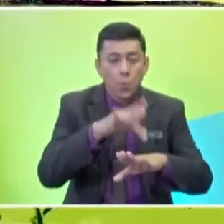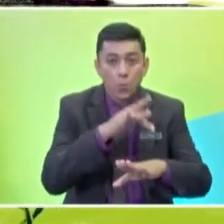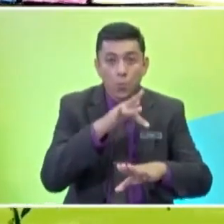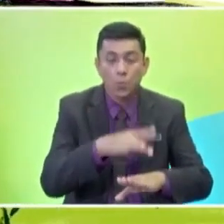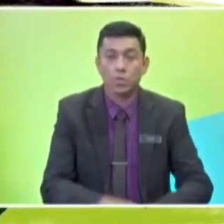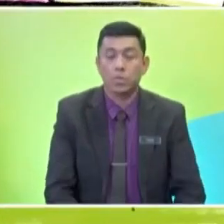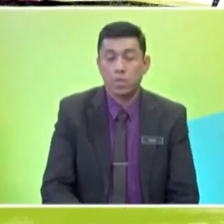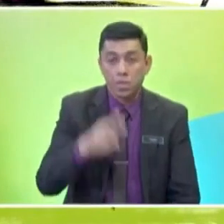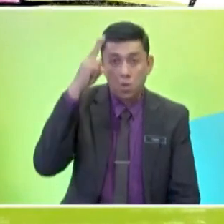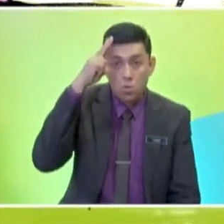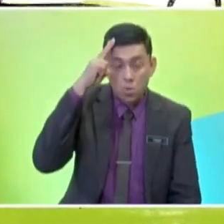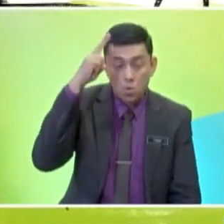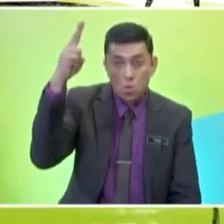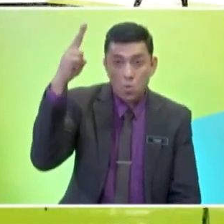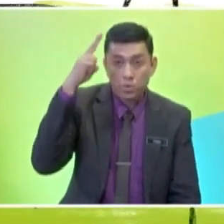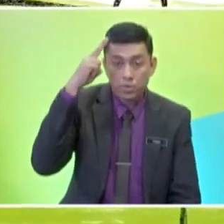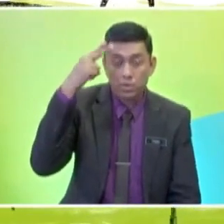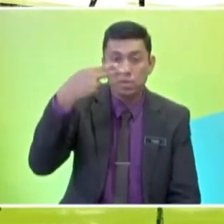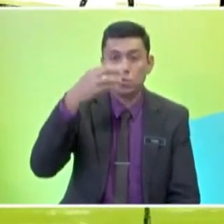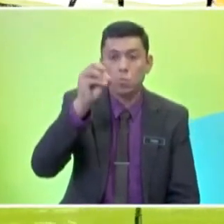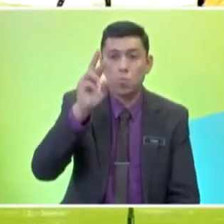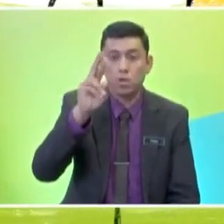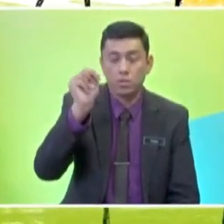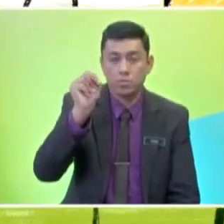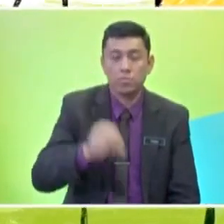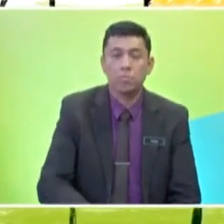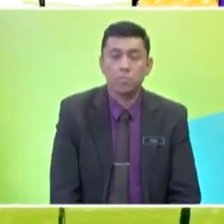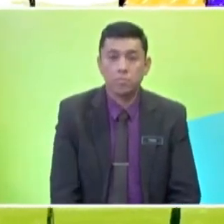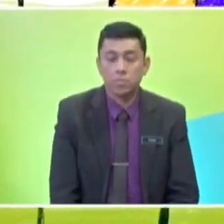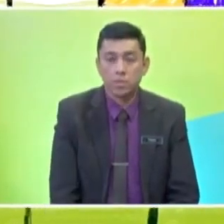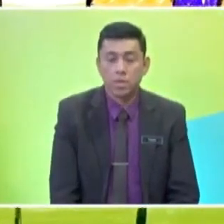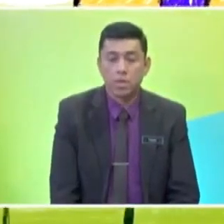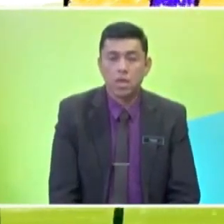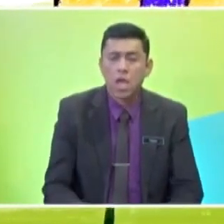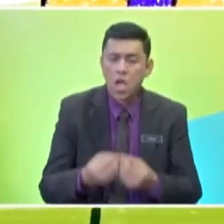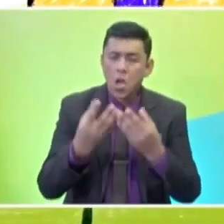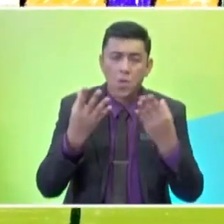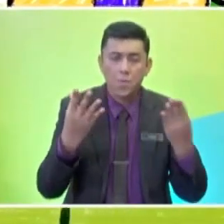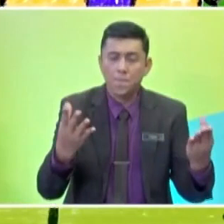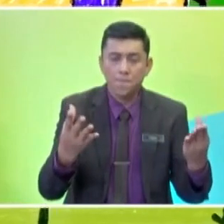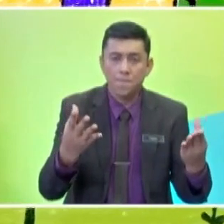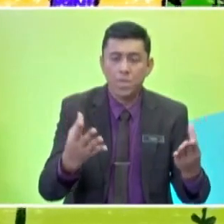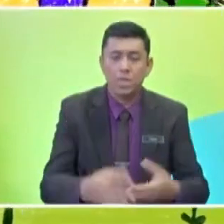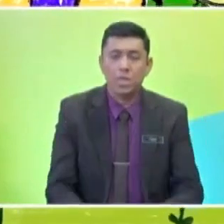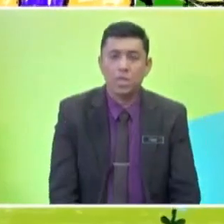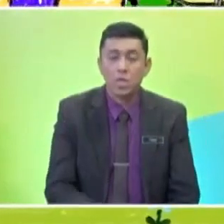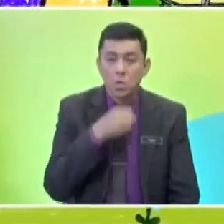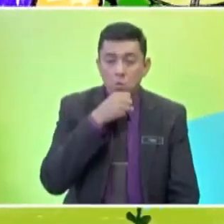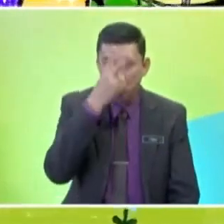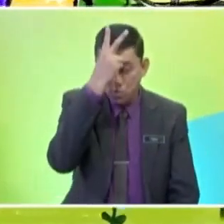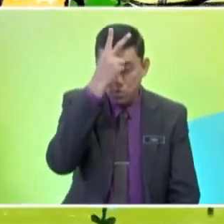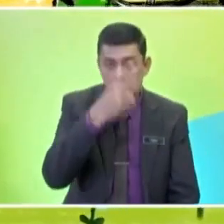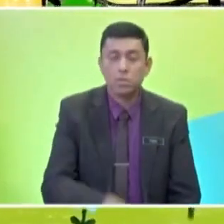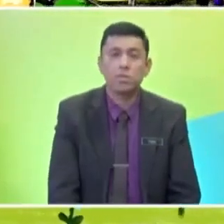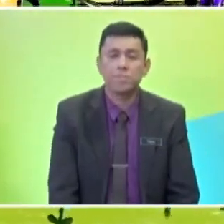horn? Yes, it's a horn, okay. How many horns does a... goat have?